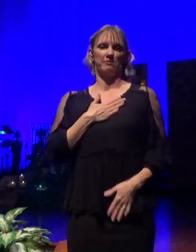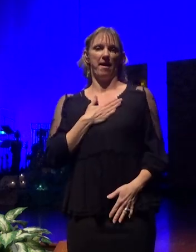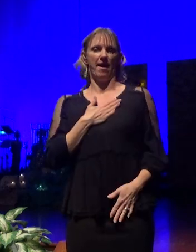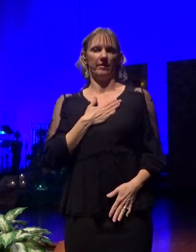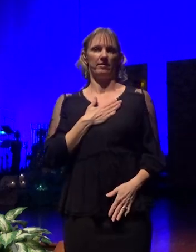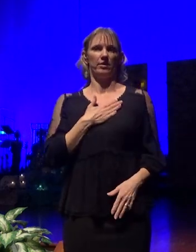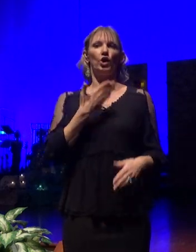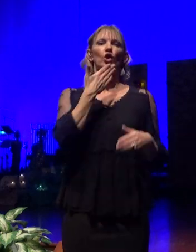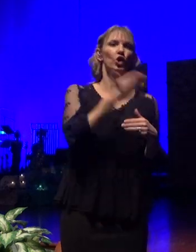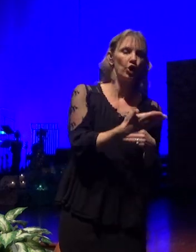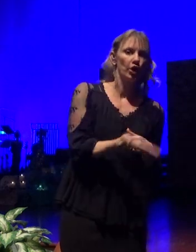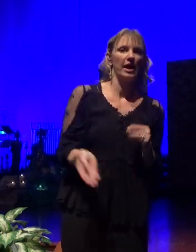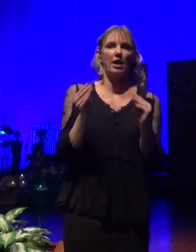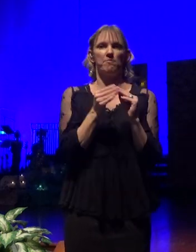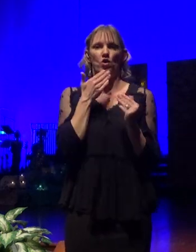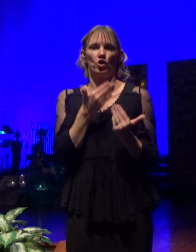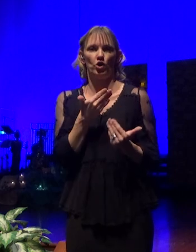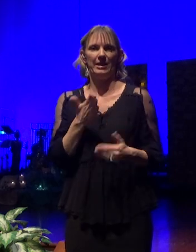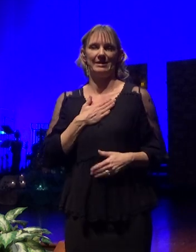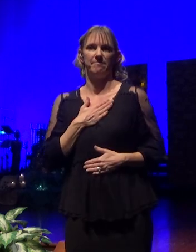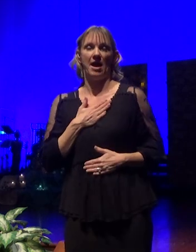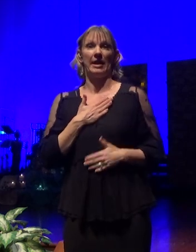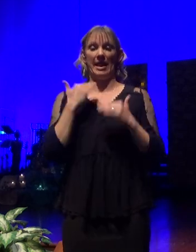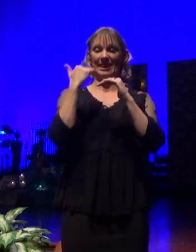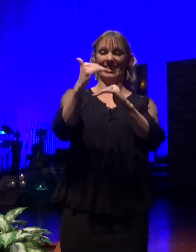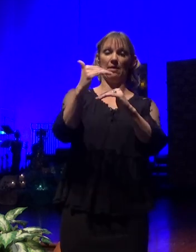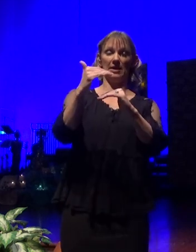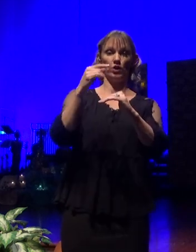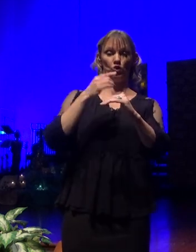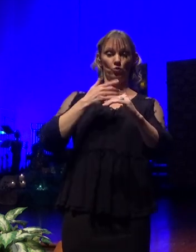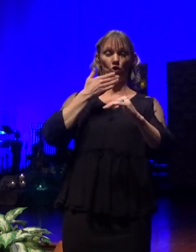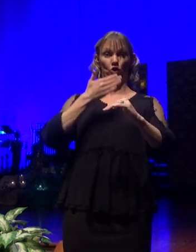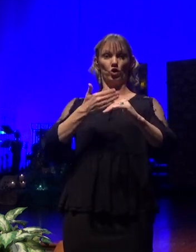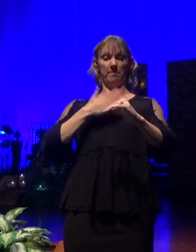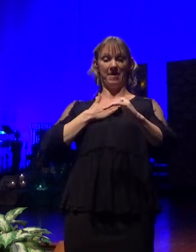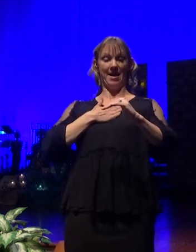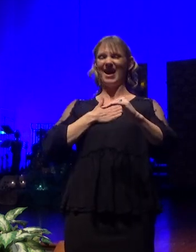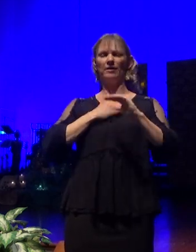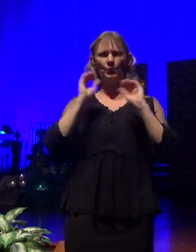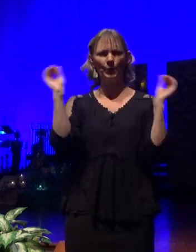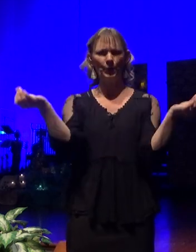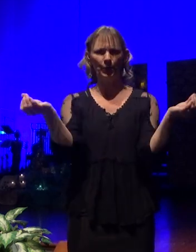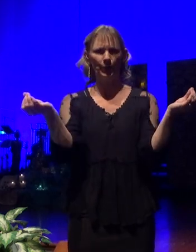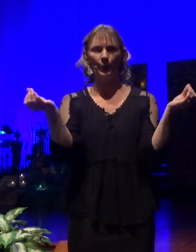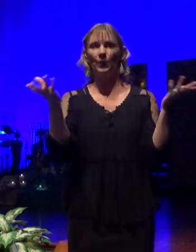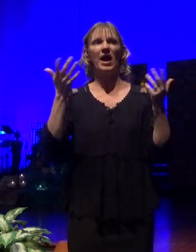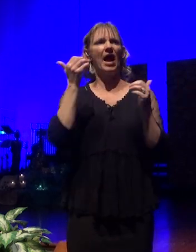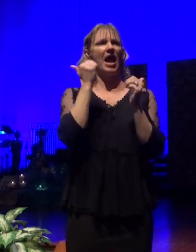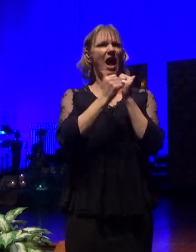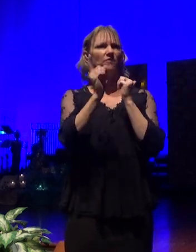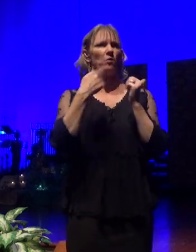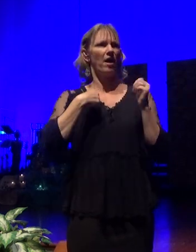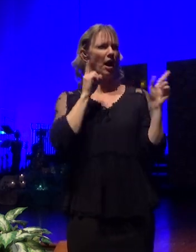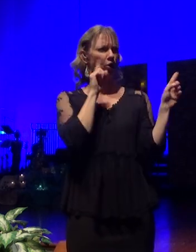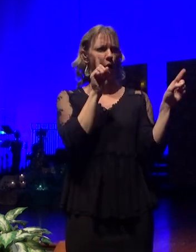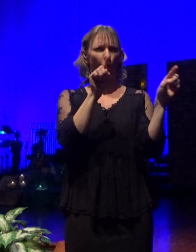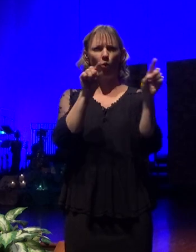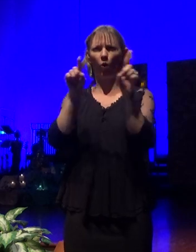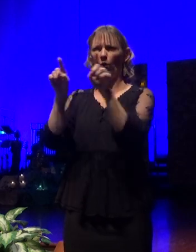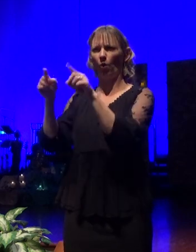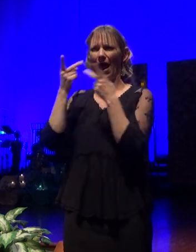mine. There is no limit to the good that is mine. Everywhere I go, I see this good. I feel it.